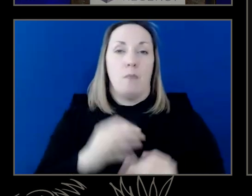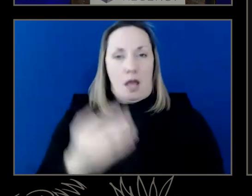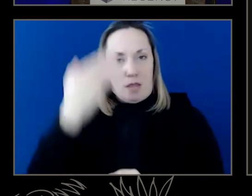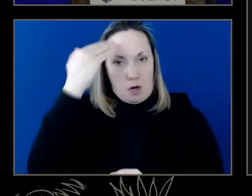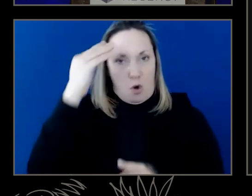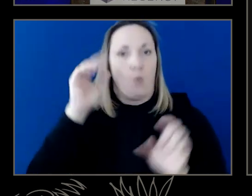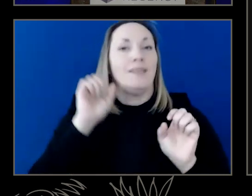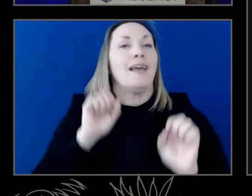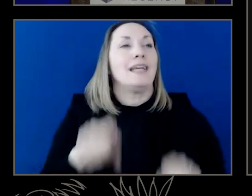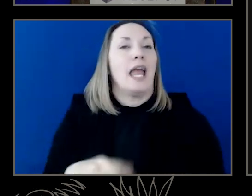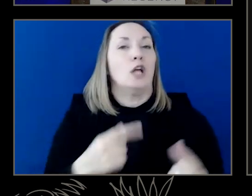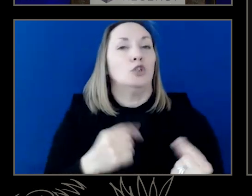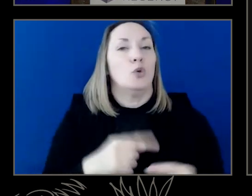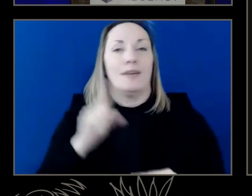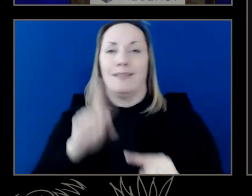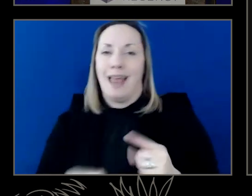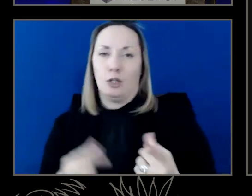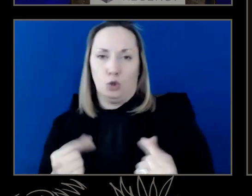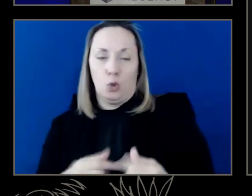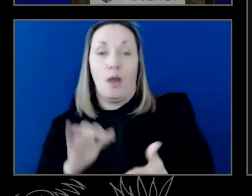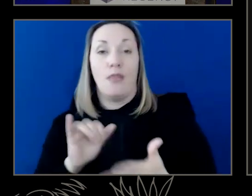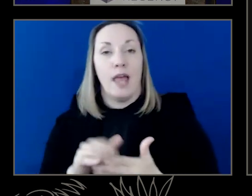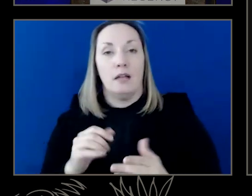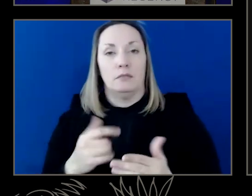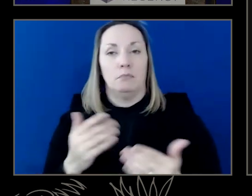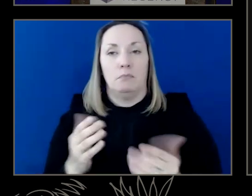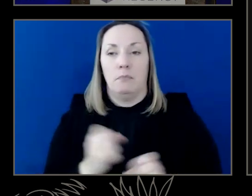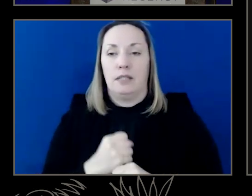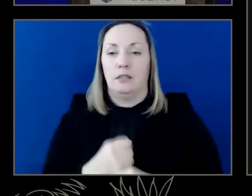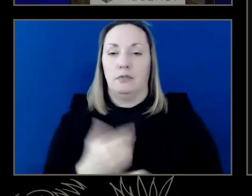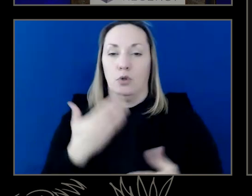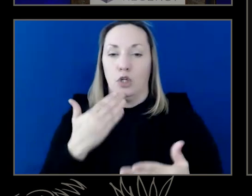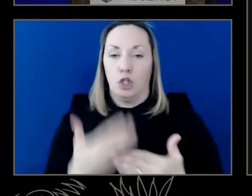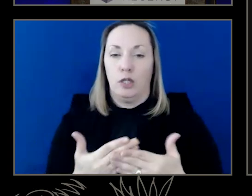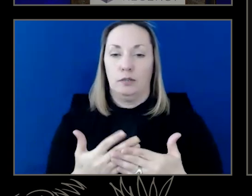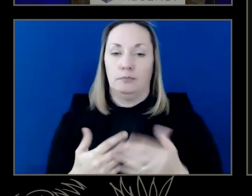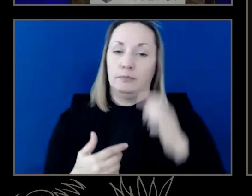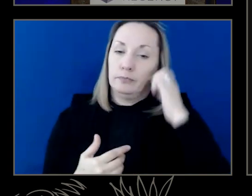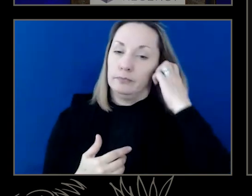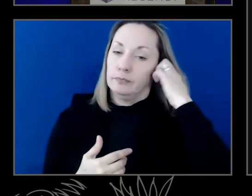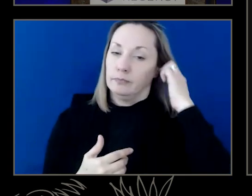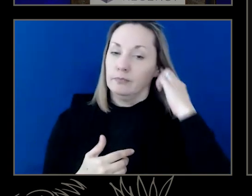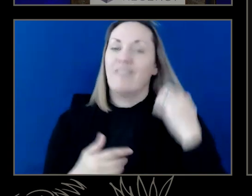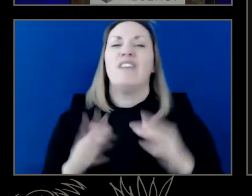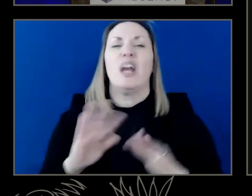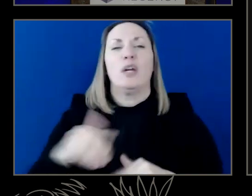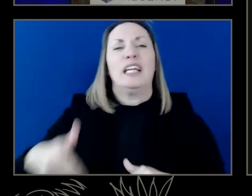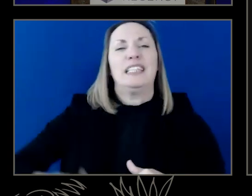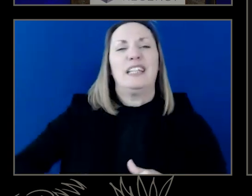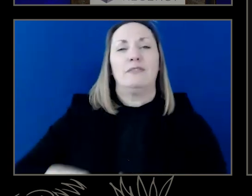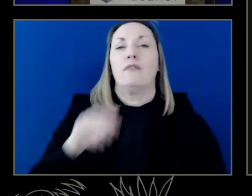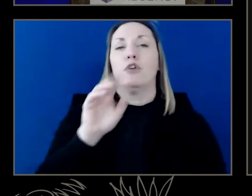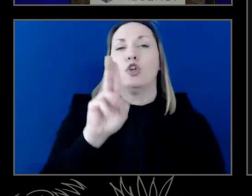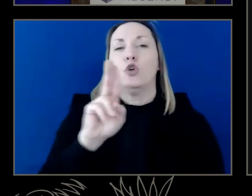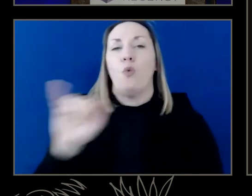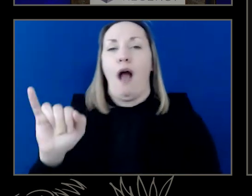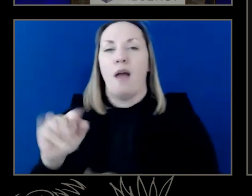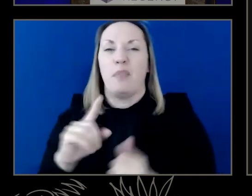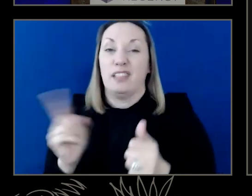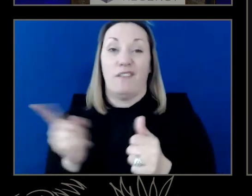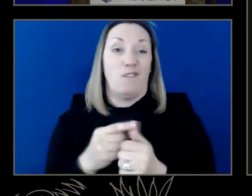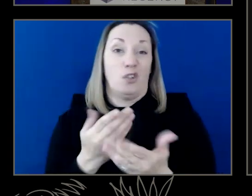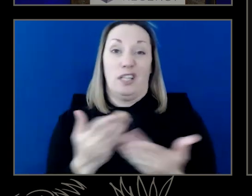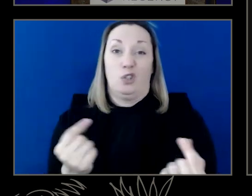they can or cannot do, and this makes for a very intuitive UI. But it's only the first line of defense. It's